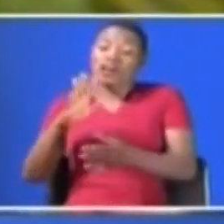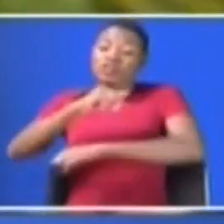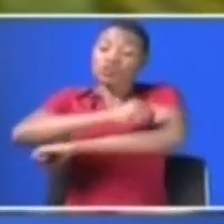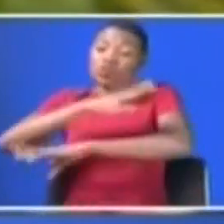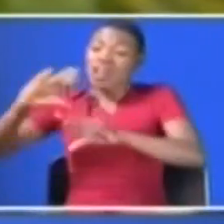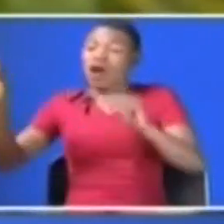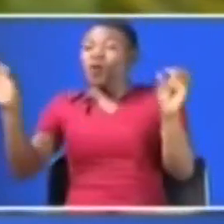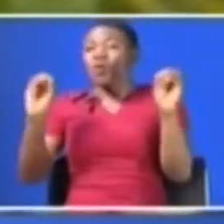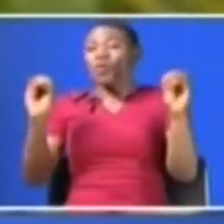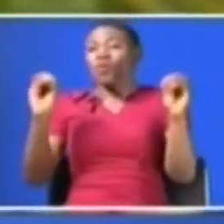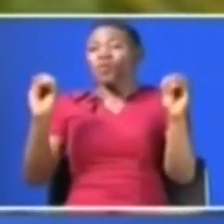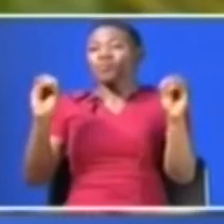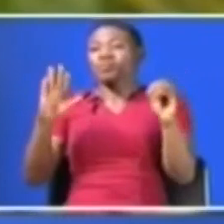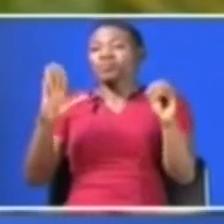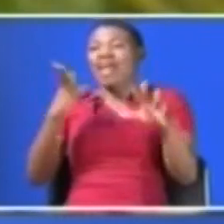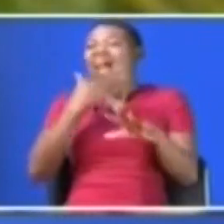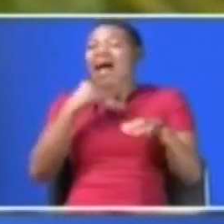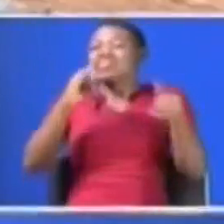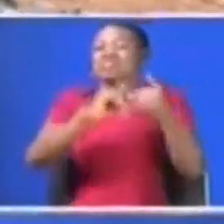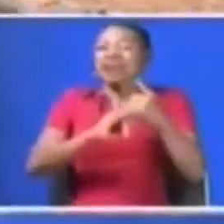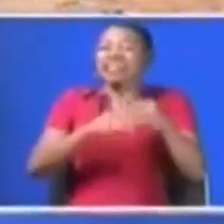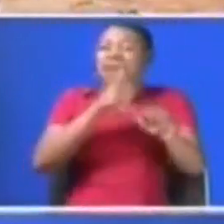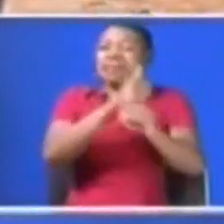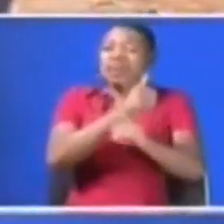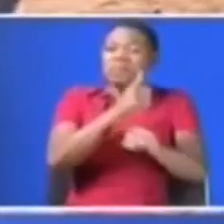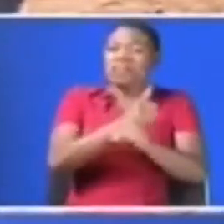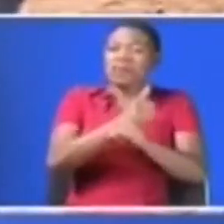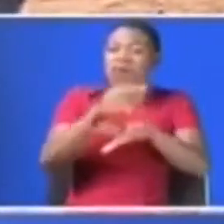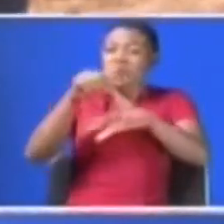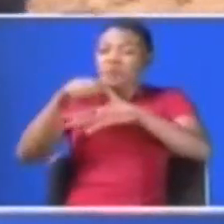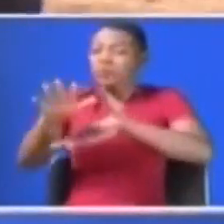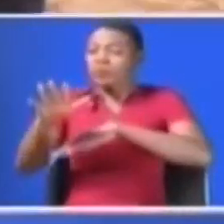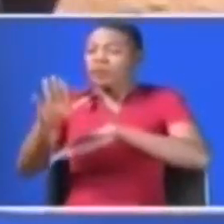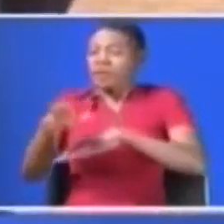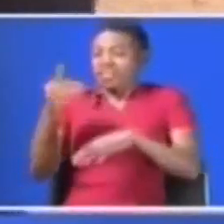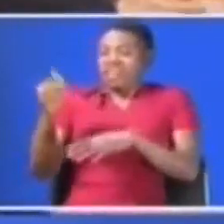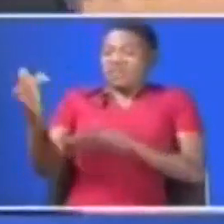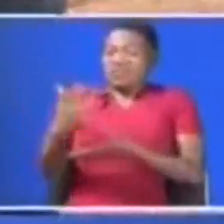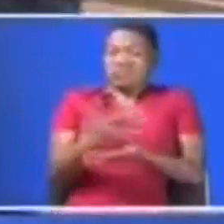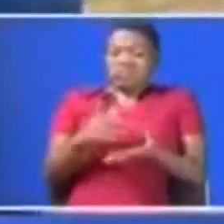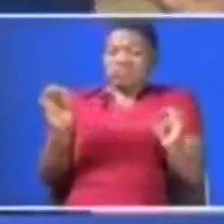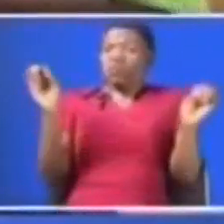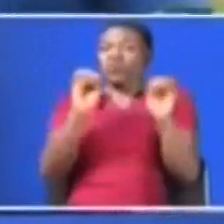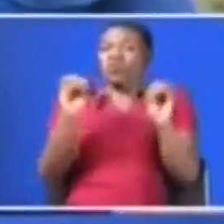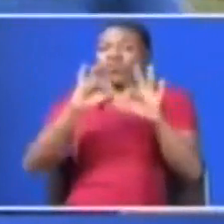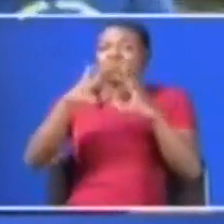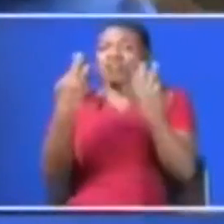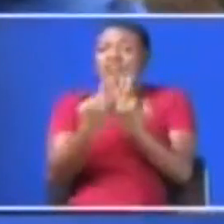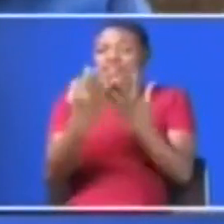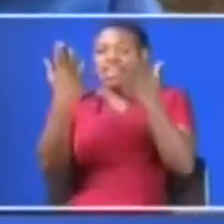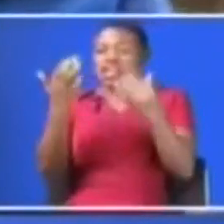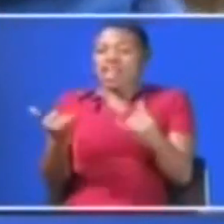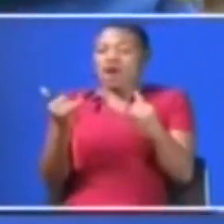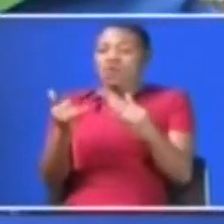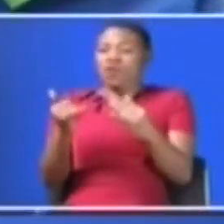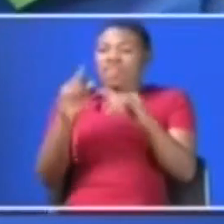Her husband sent her packing, blaming her for squandering her income and never contributing to the family welfare. As a result, she